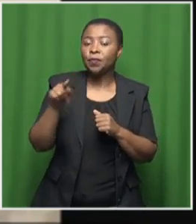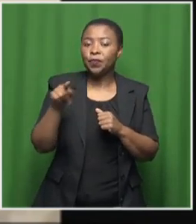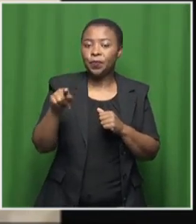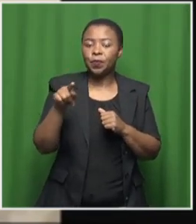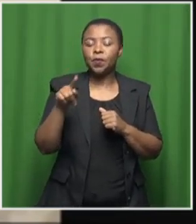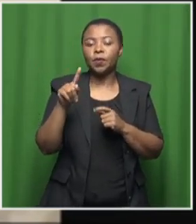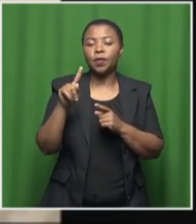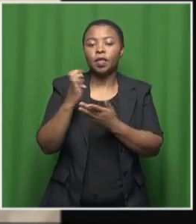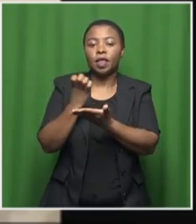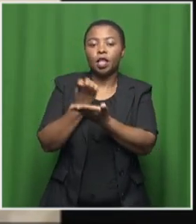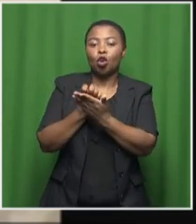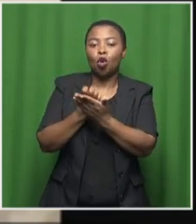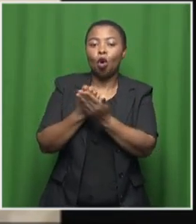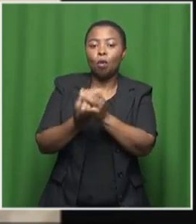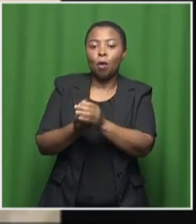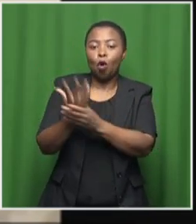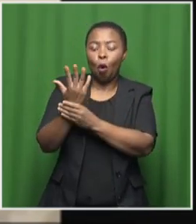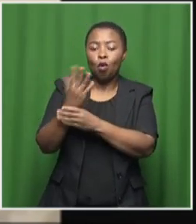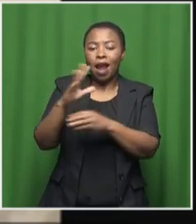at